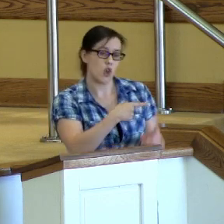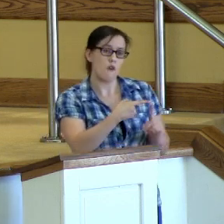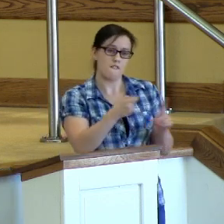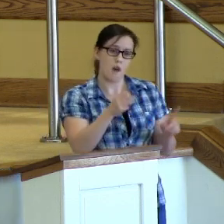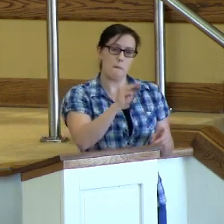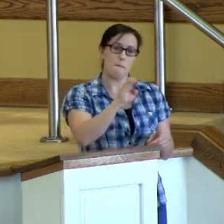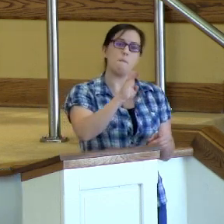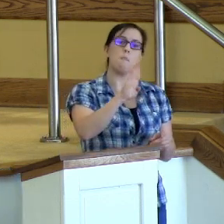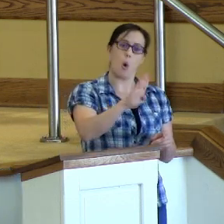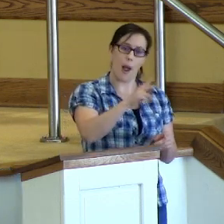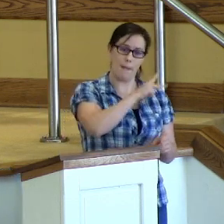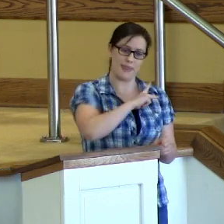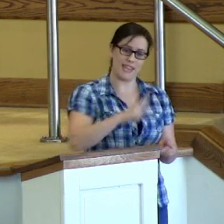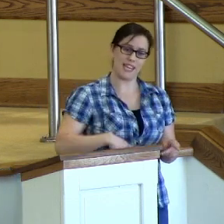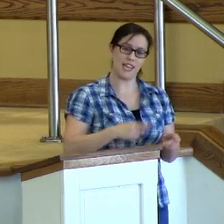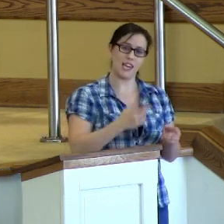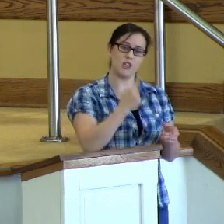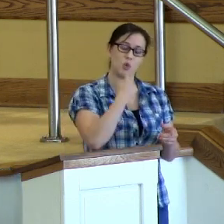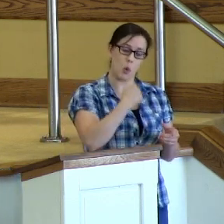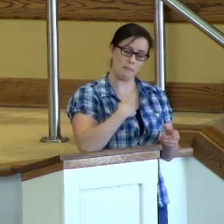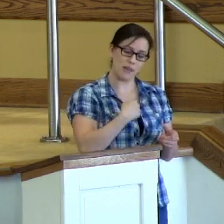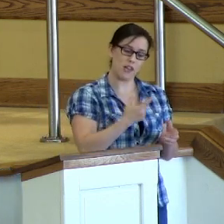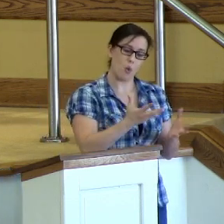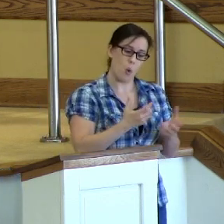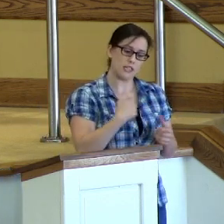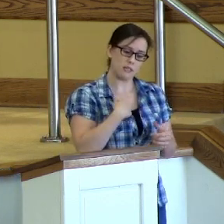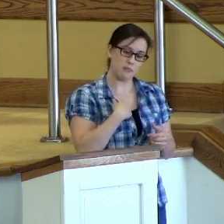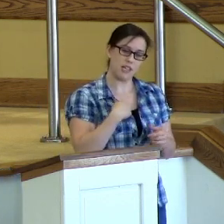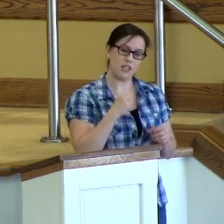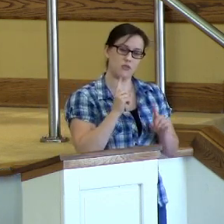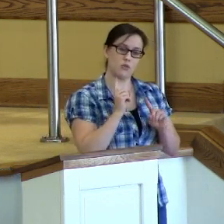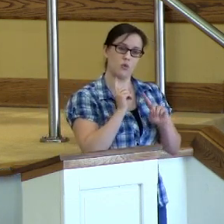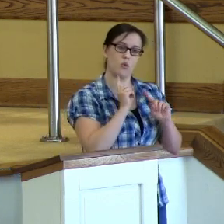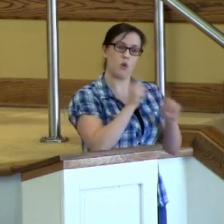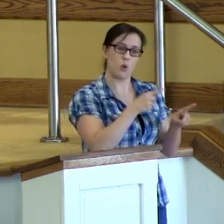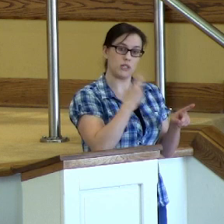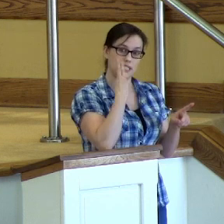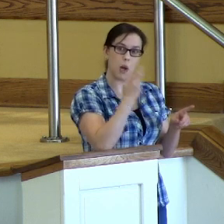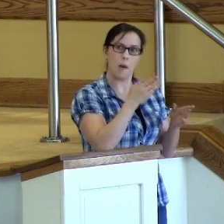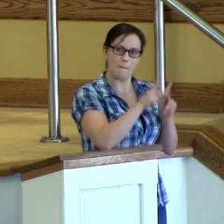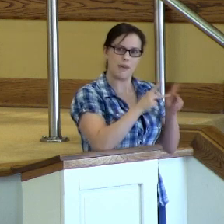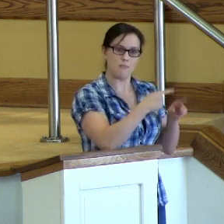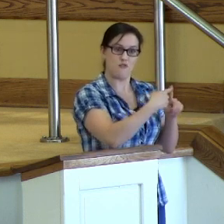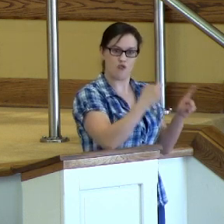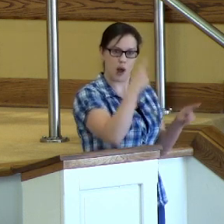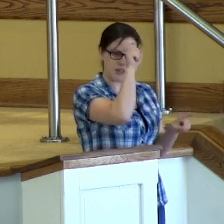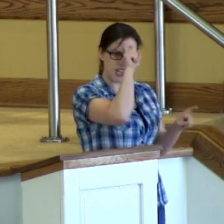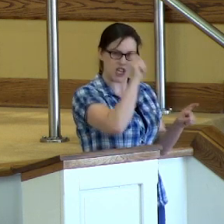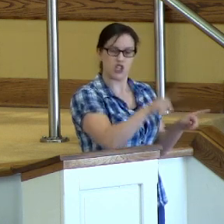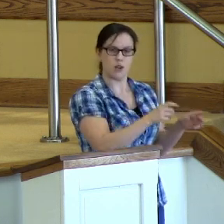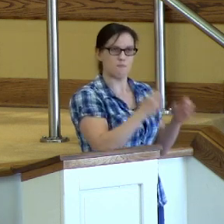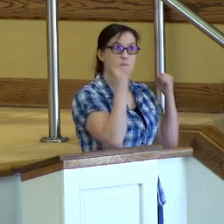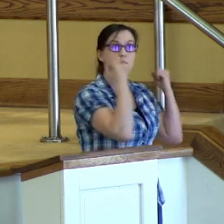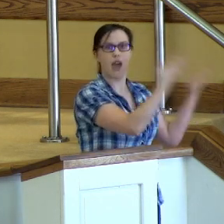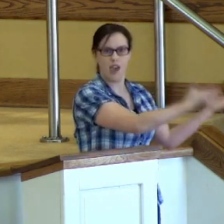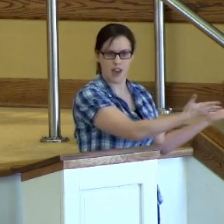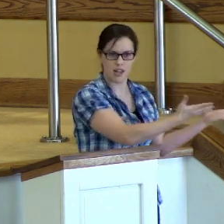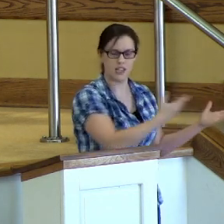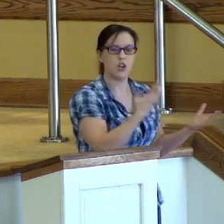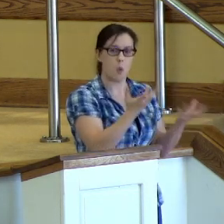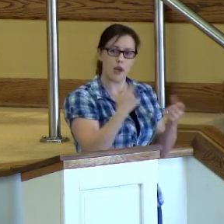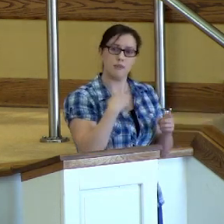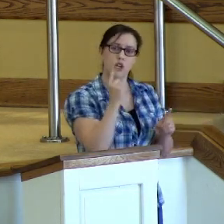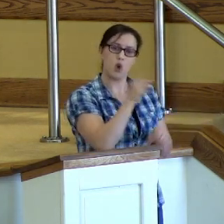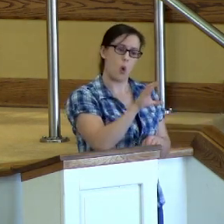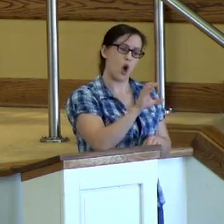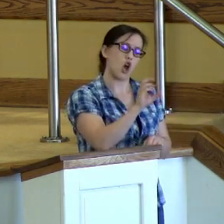hath sent unto me, saying, behold, there is a people come out of Egypt, which has covered the face of the earth. Come now, curse them.